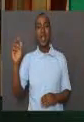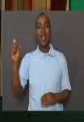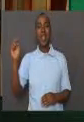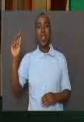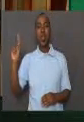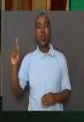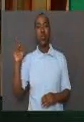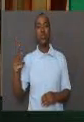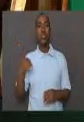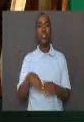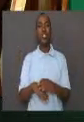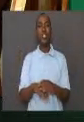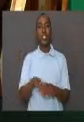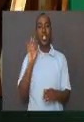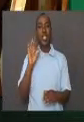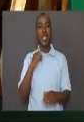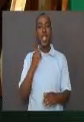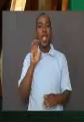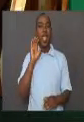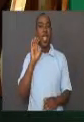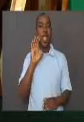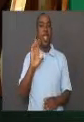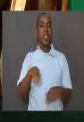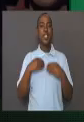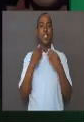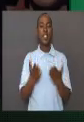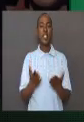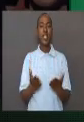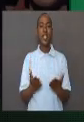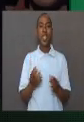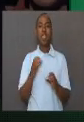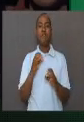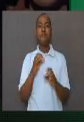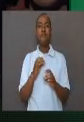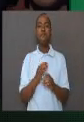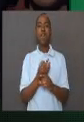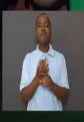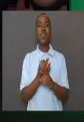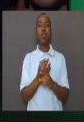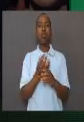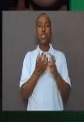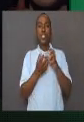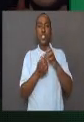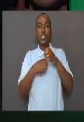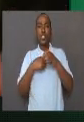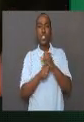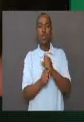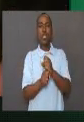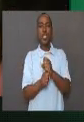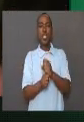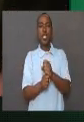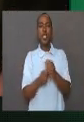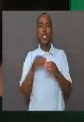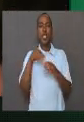source for the yeast. The fruit is pressed and the juices are mixed